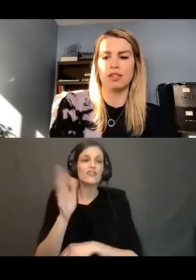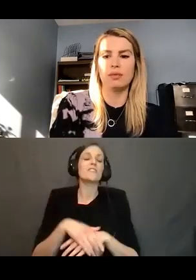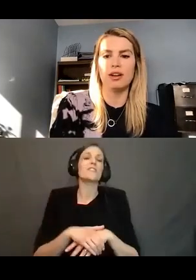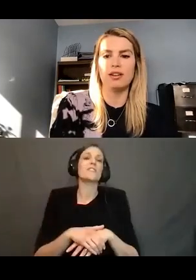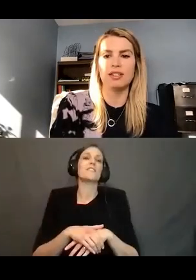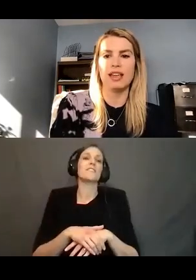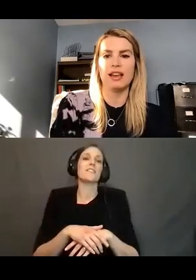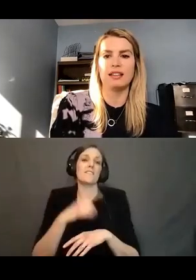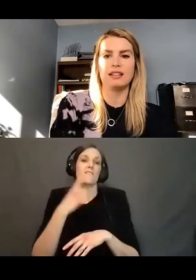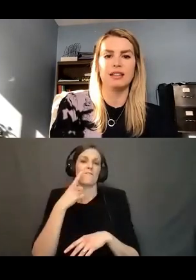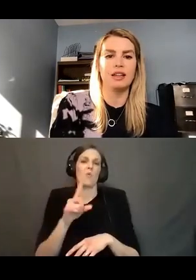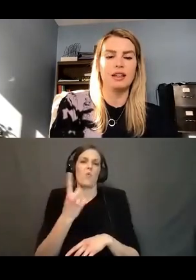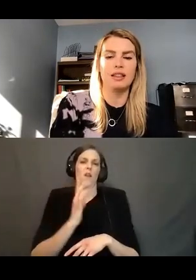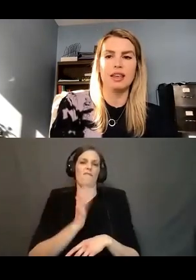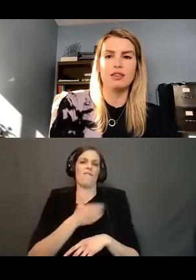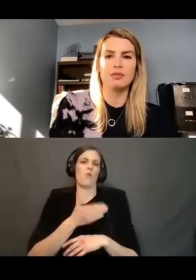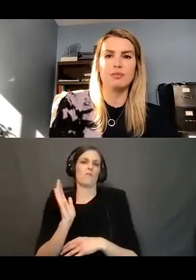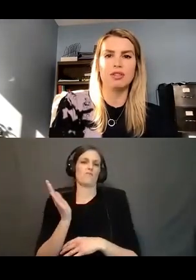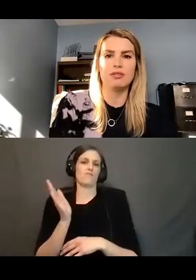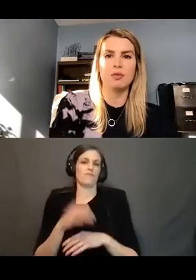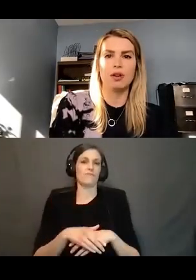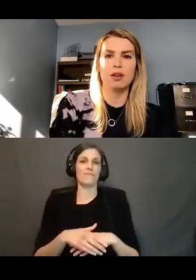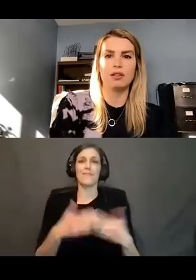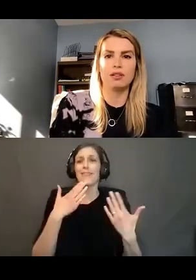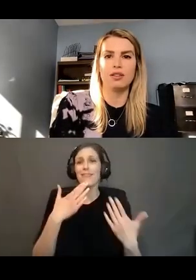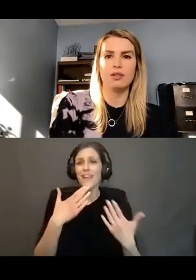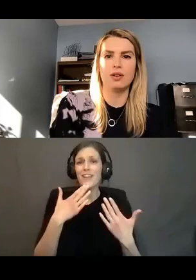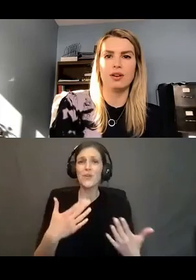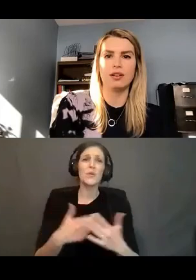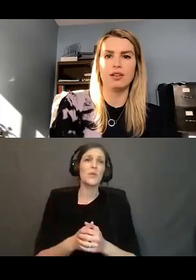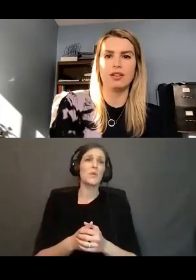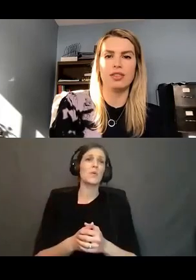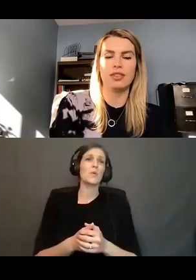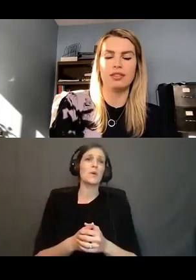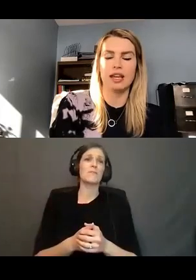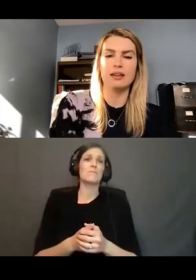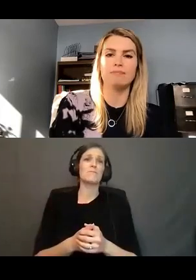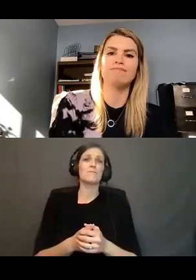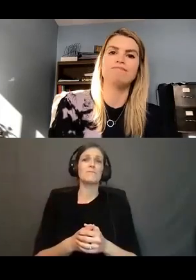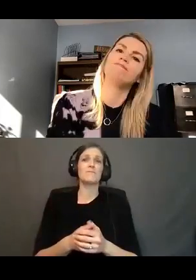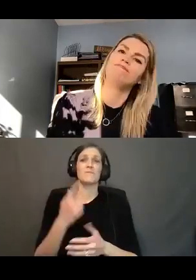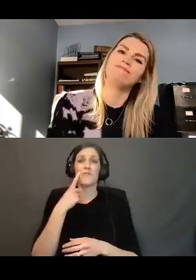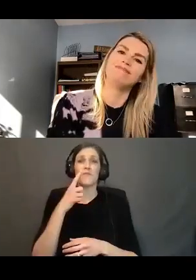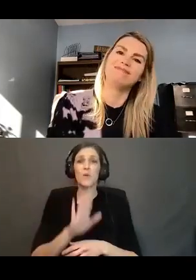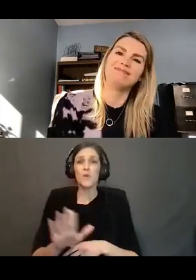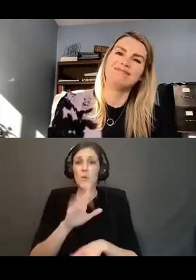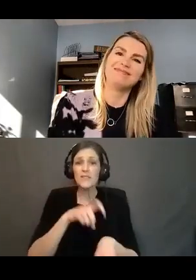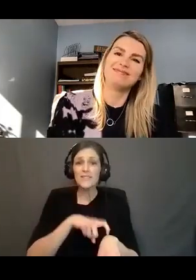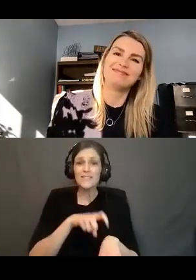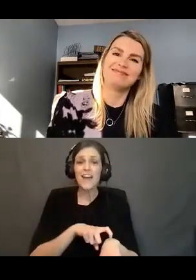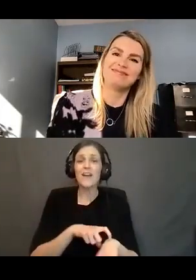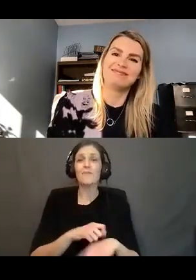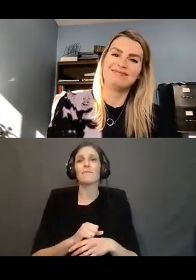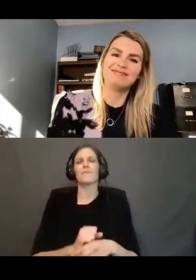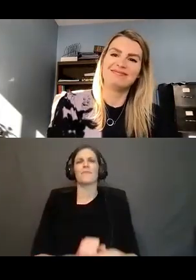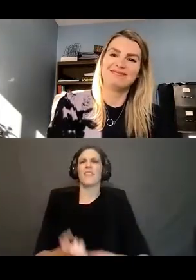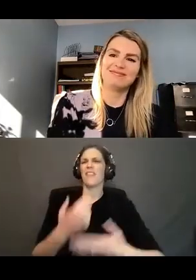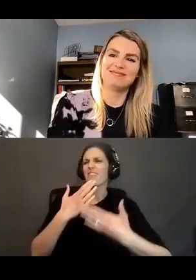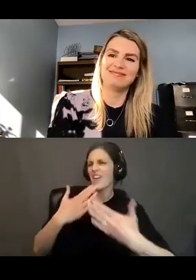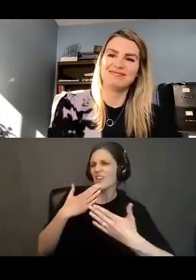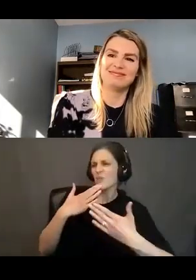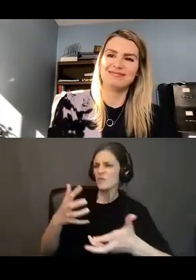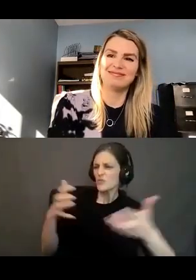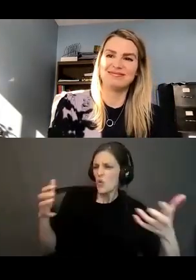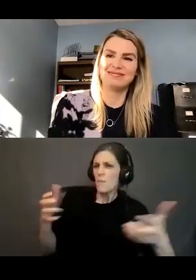our seminars. And thank you so much for your time. Thank you so much,